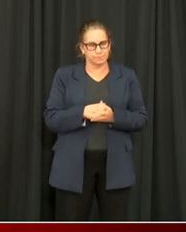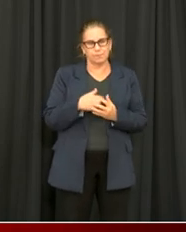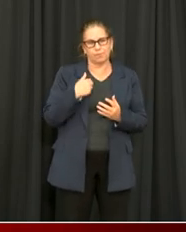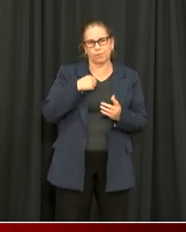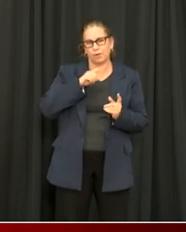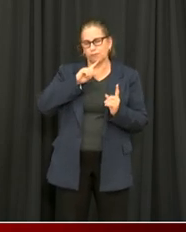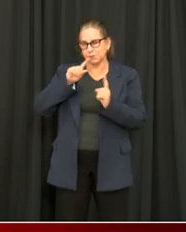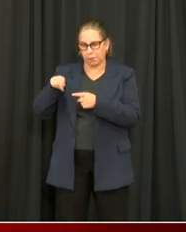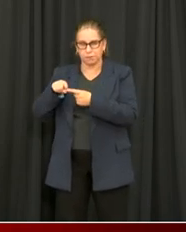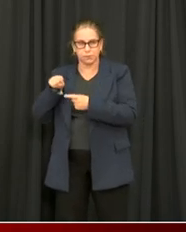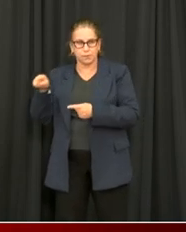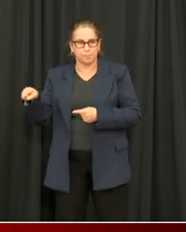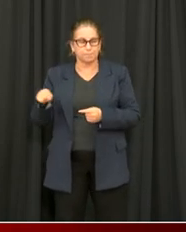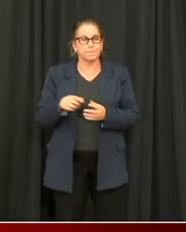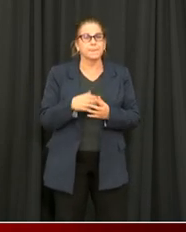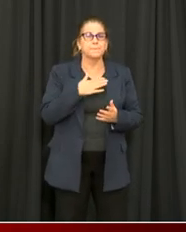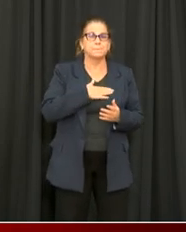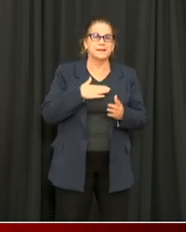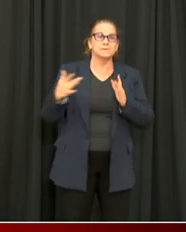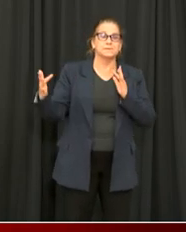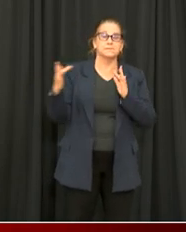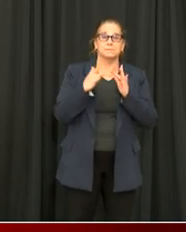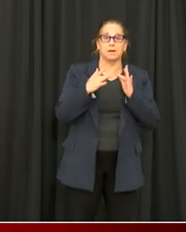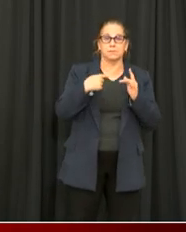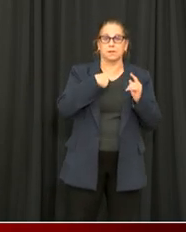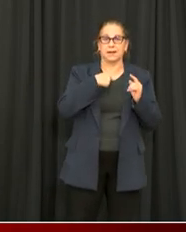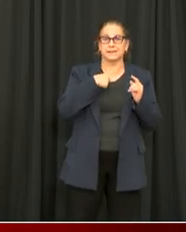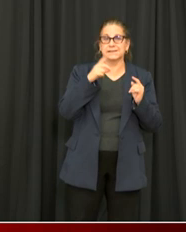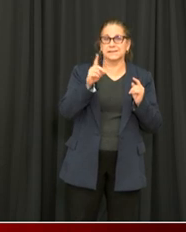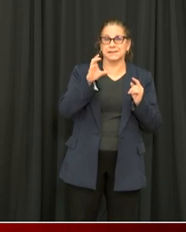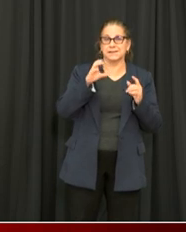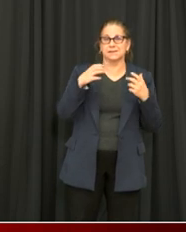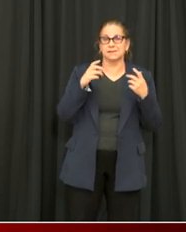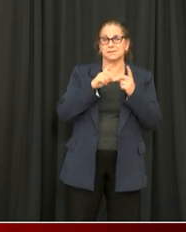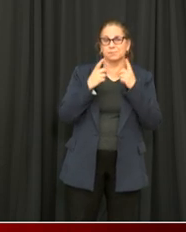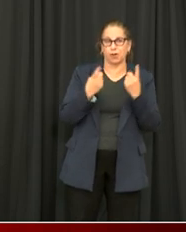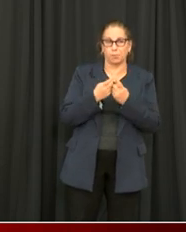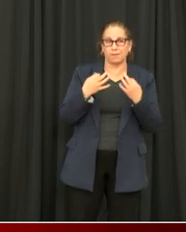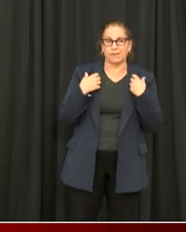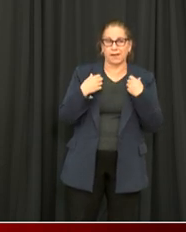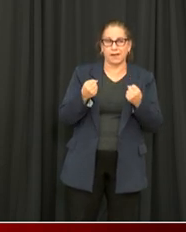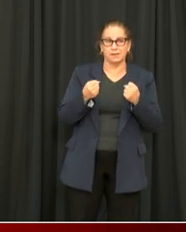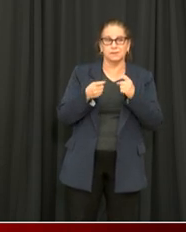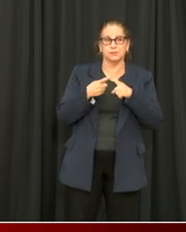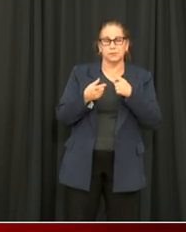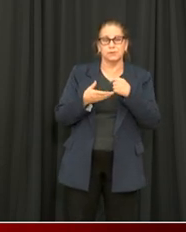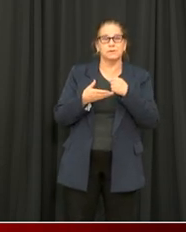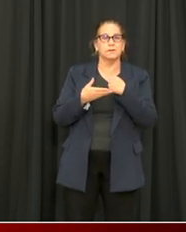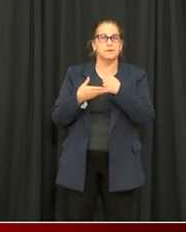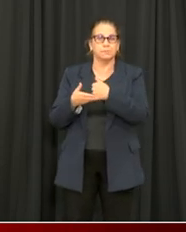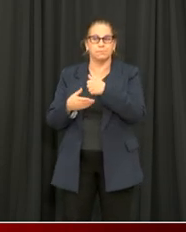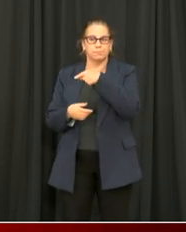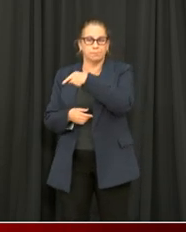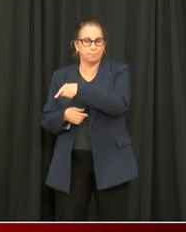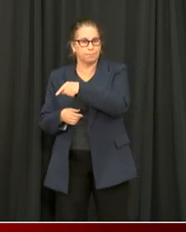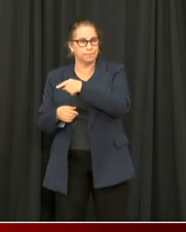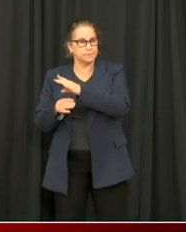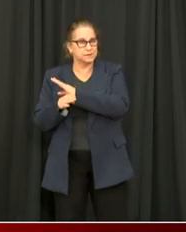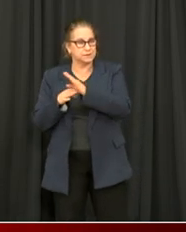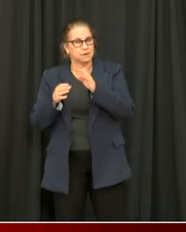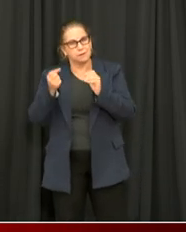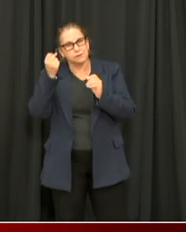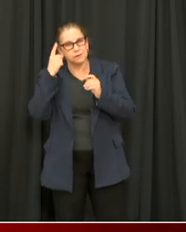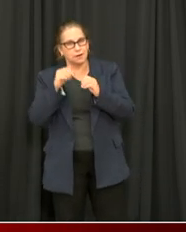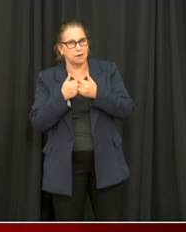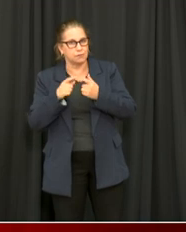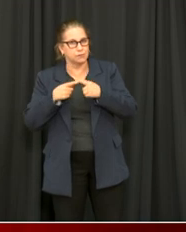a correspondence or inquiry. That will help them get a little bit more insight in terms of a response